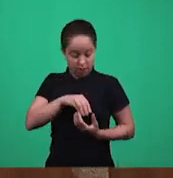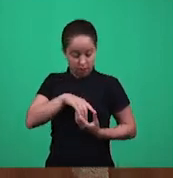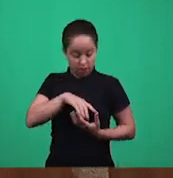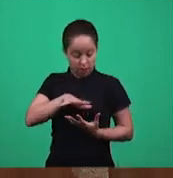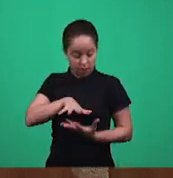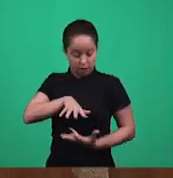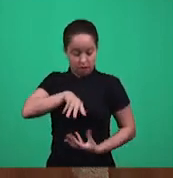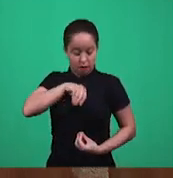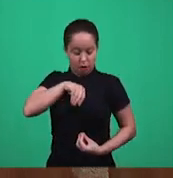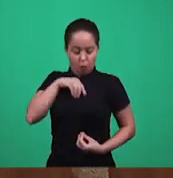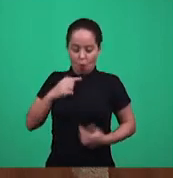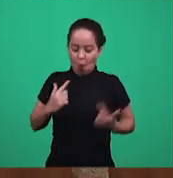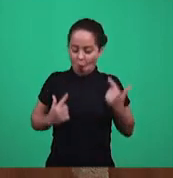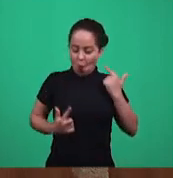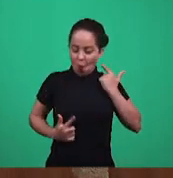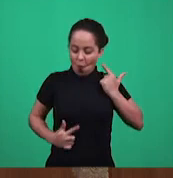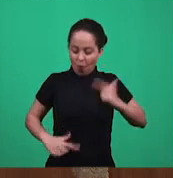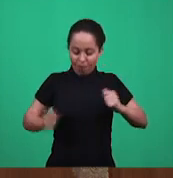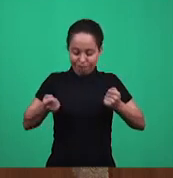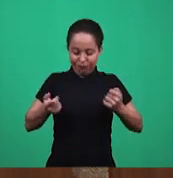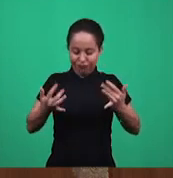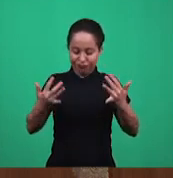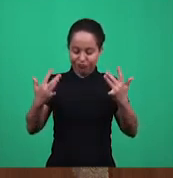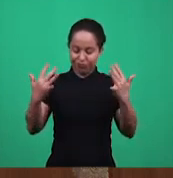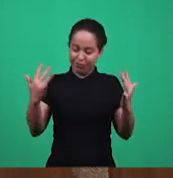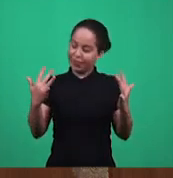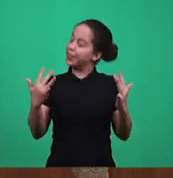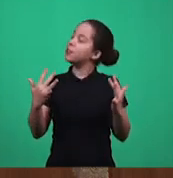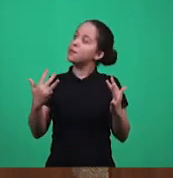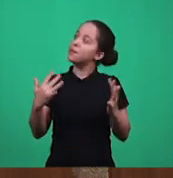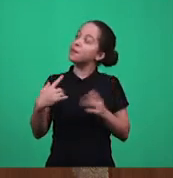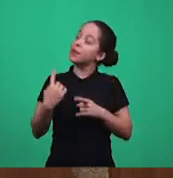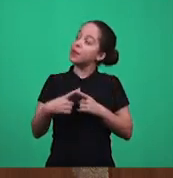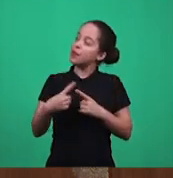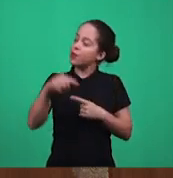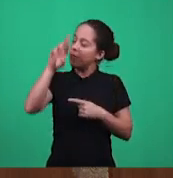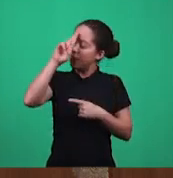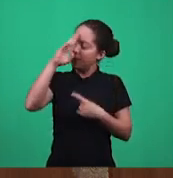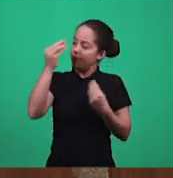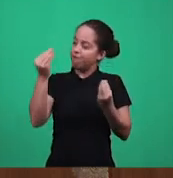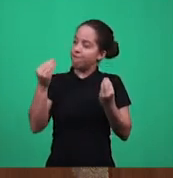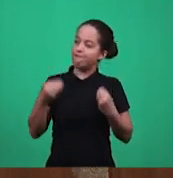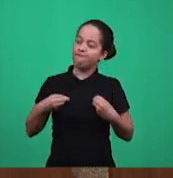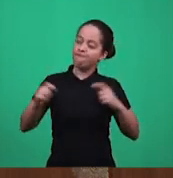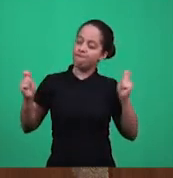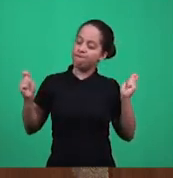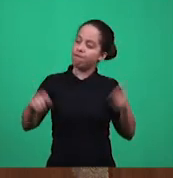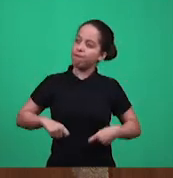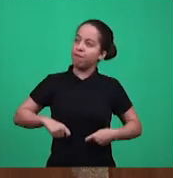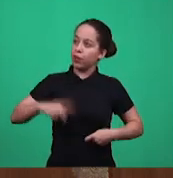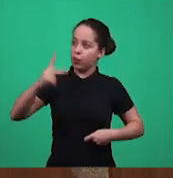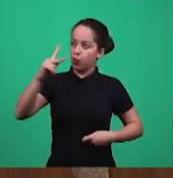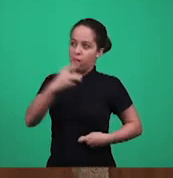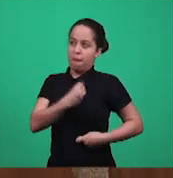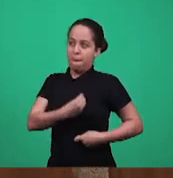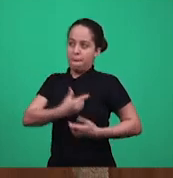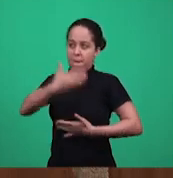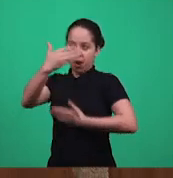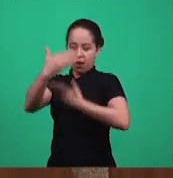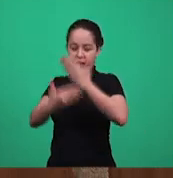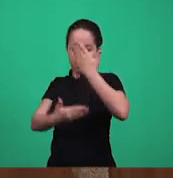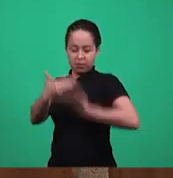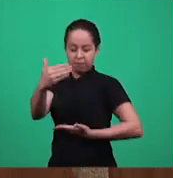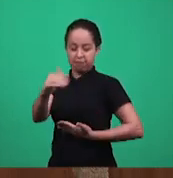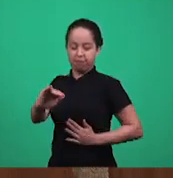cleansed. And we start to have the condition given by you to enter into your